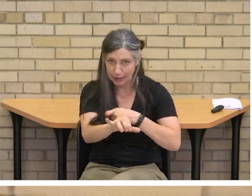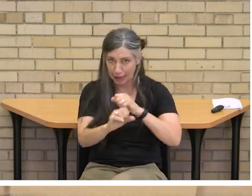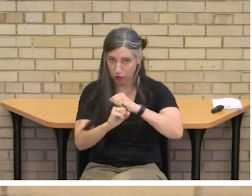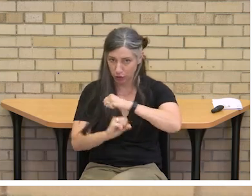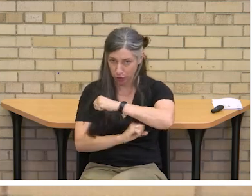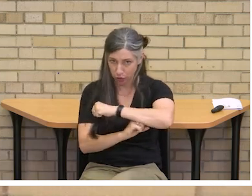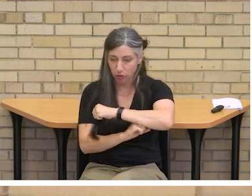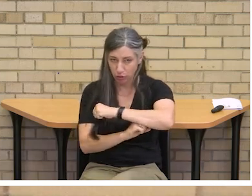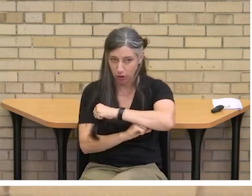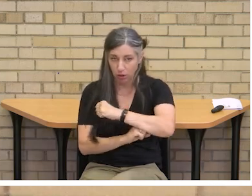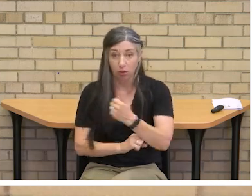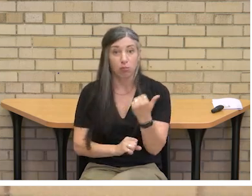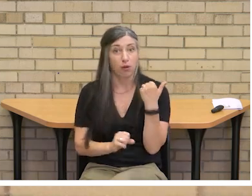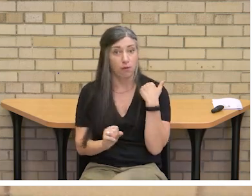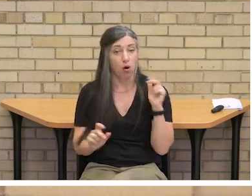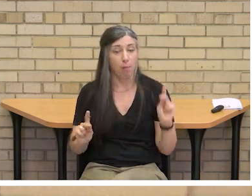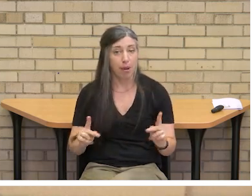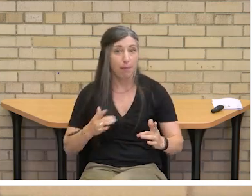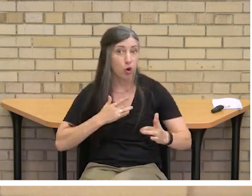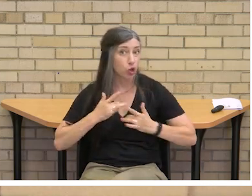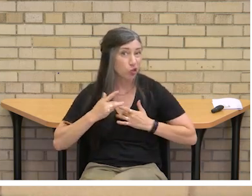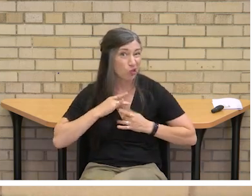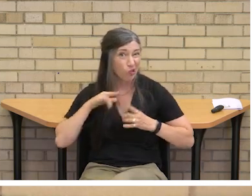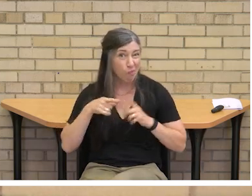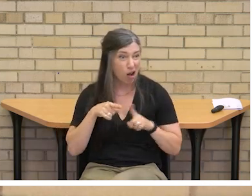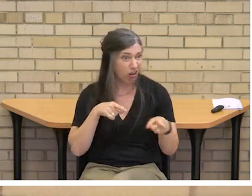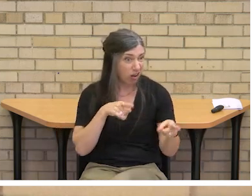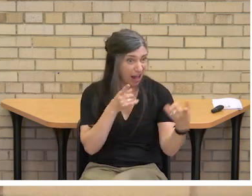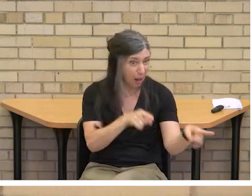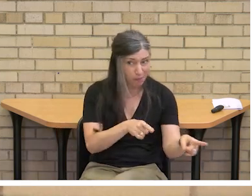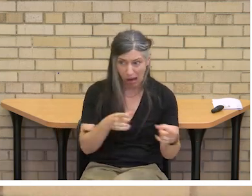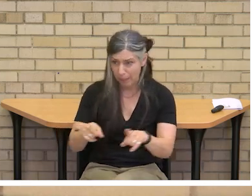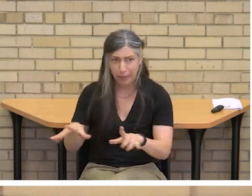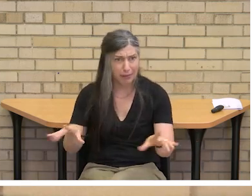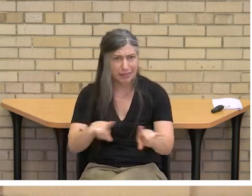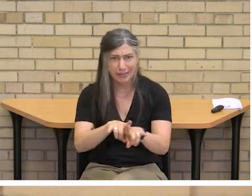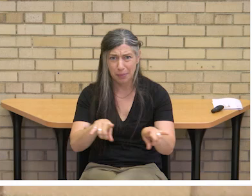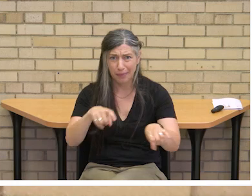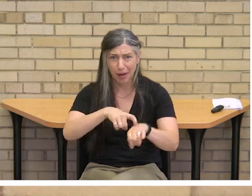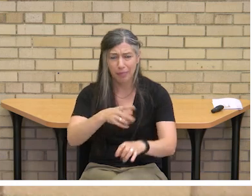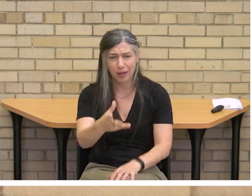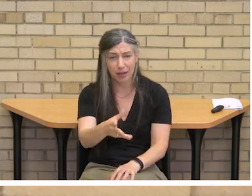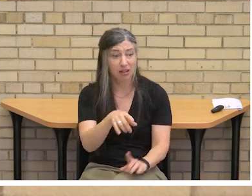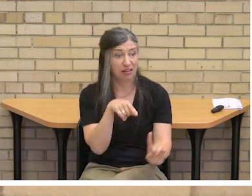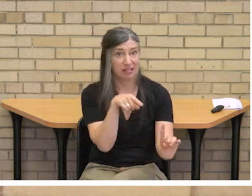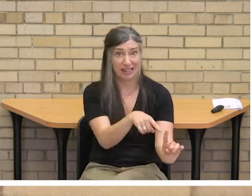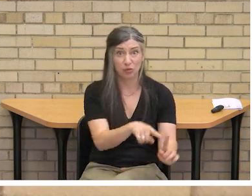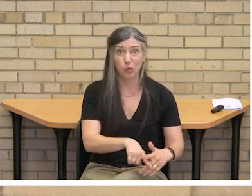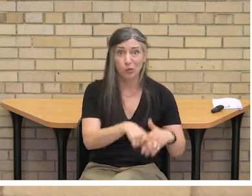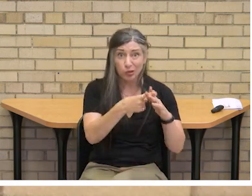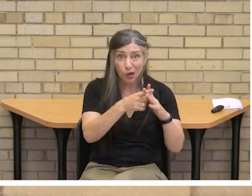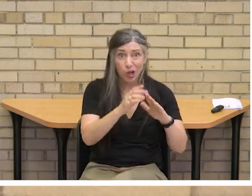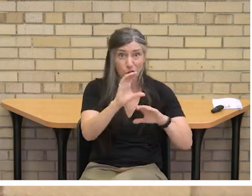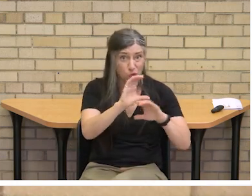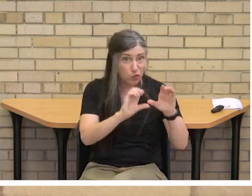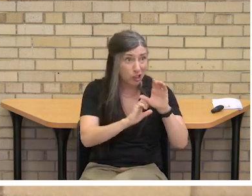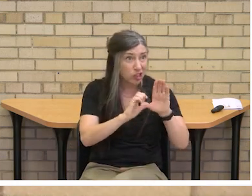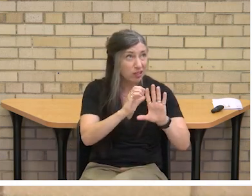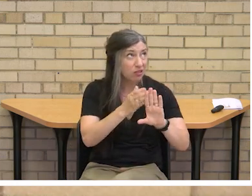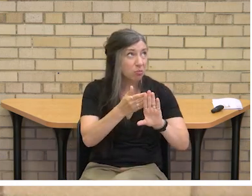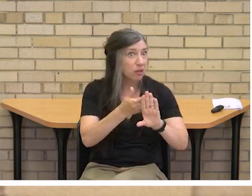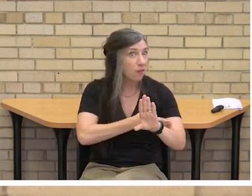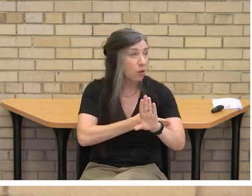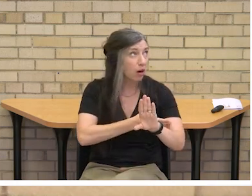There was concerns earlier on about the timing of these projects. That one will not go to construction